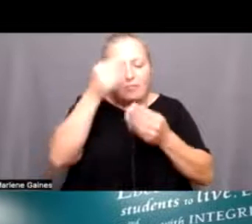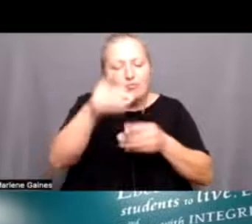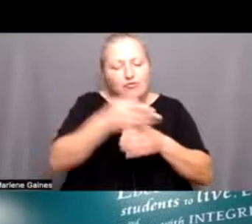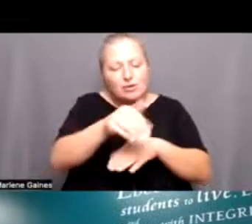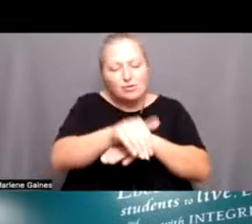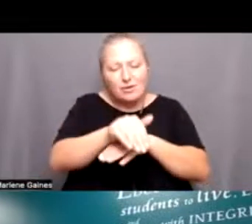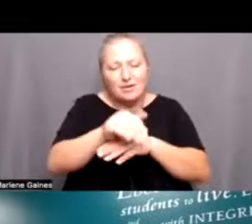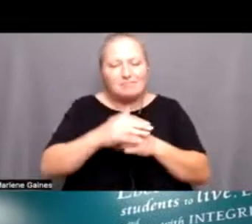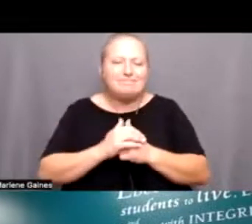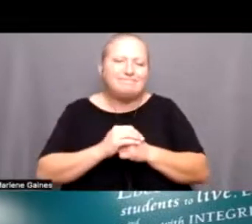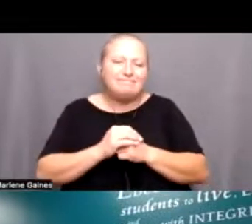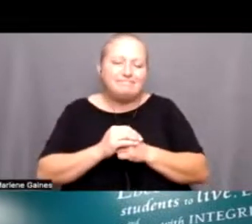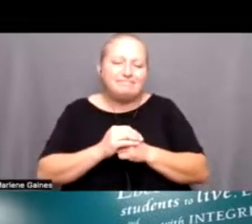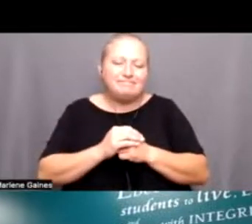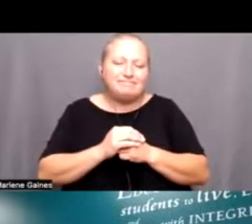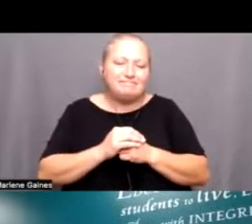tonight.